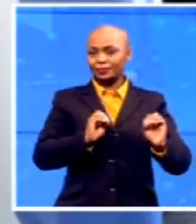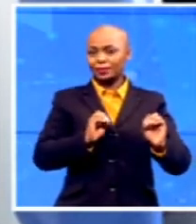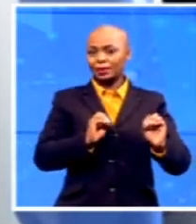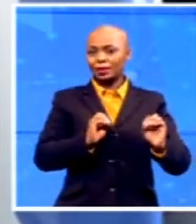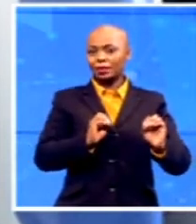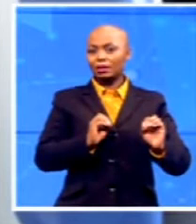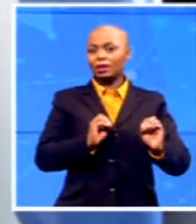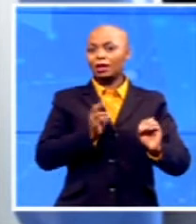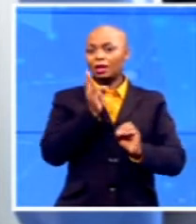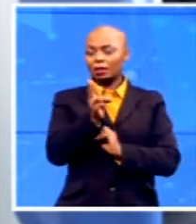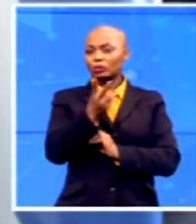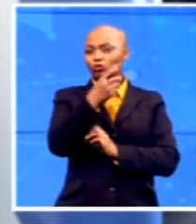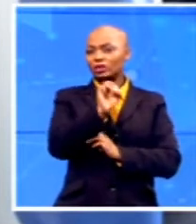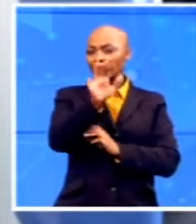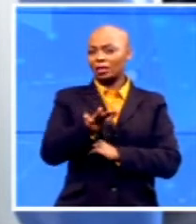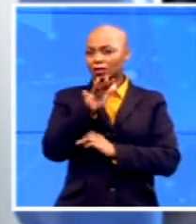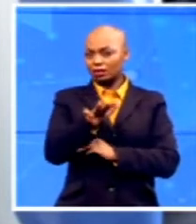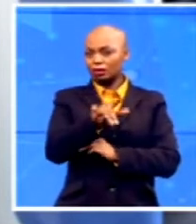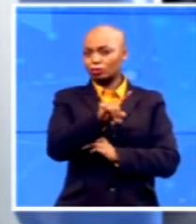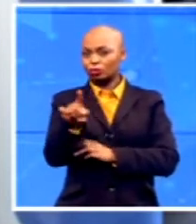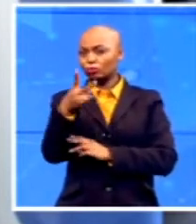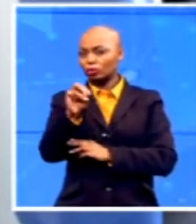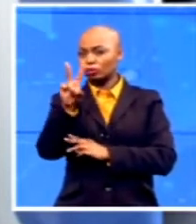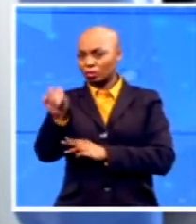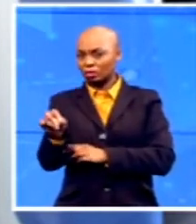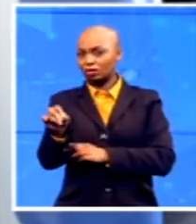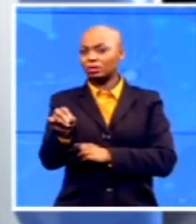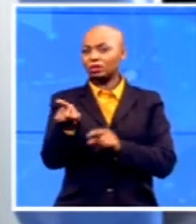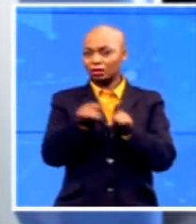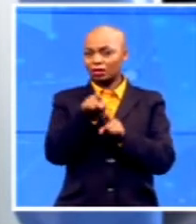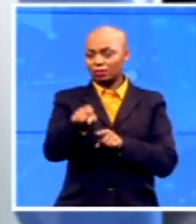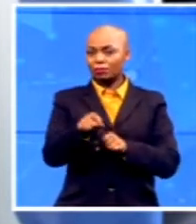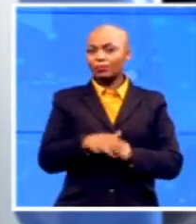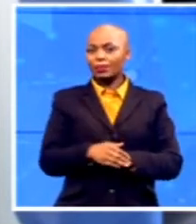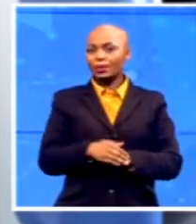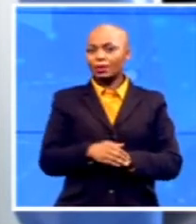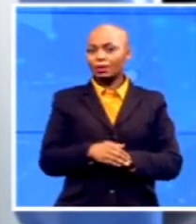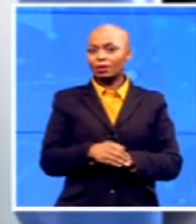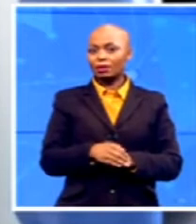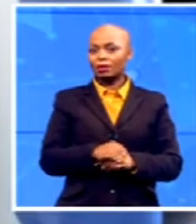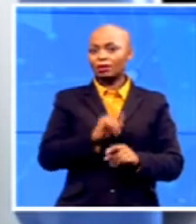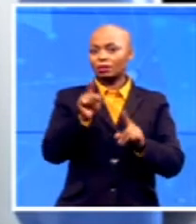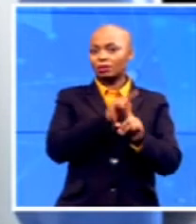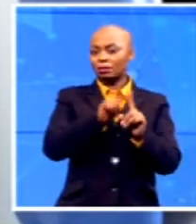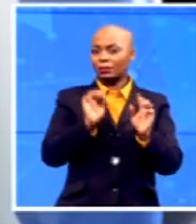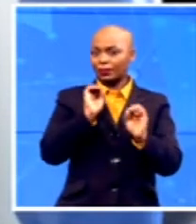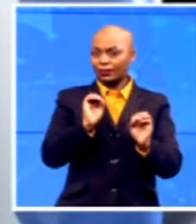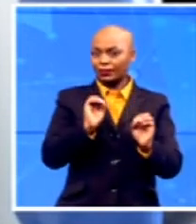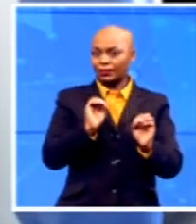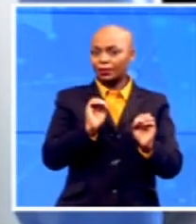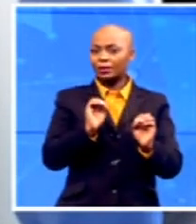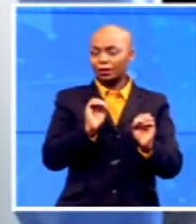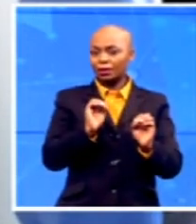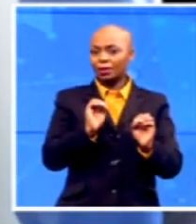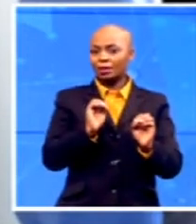and 2020. Moreover, some 7 months after the ghastly assassination of President